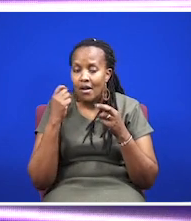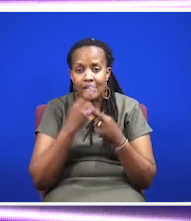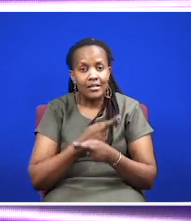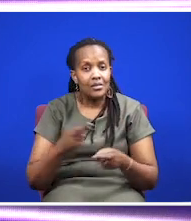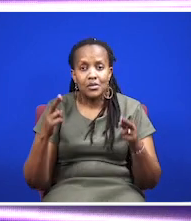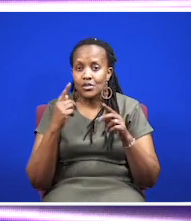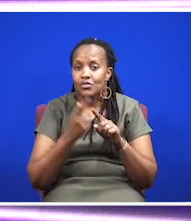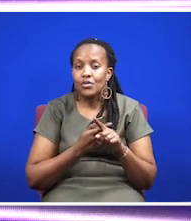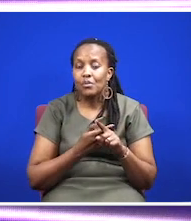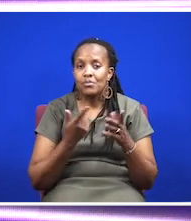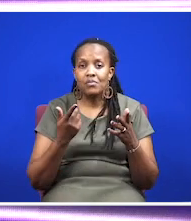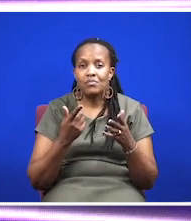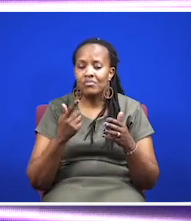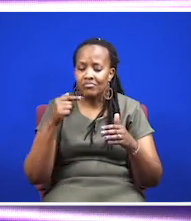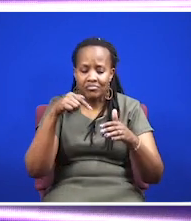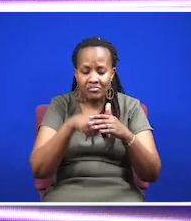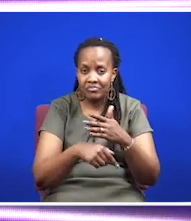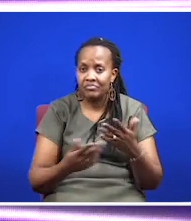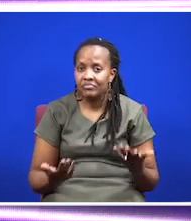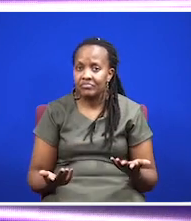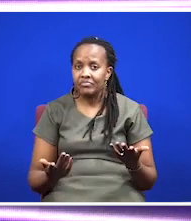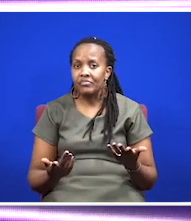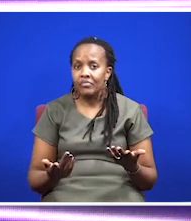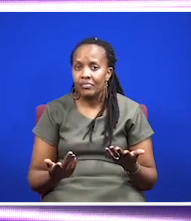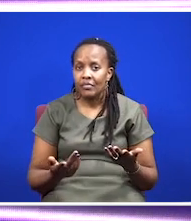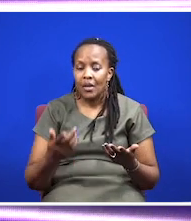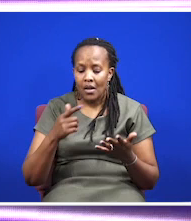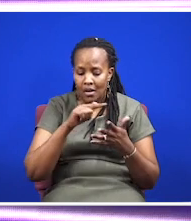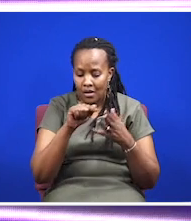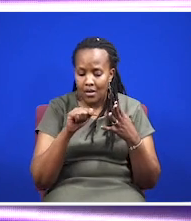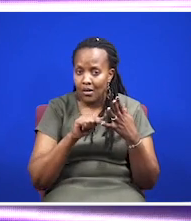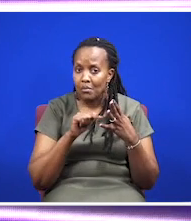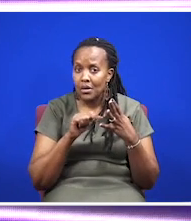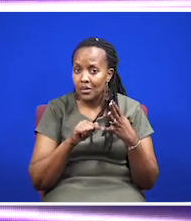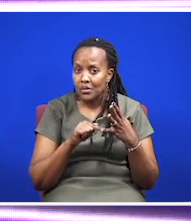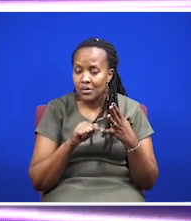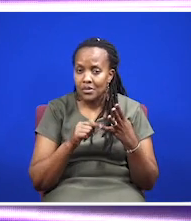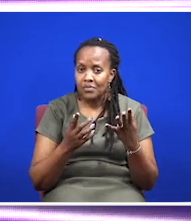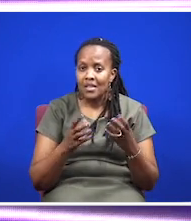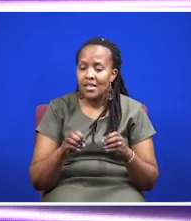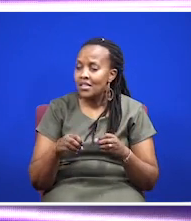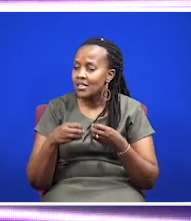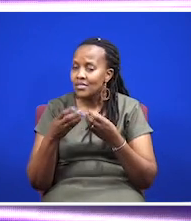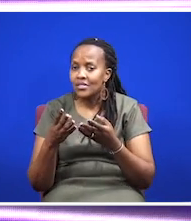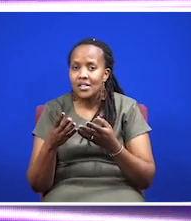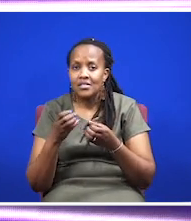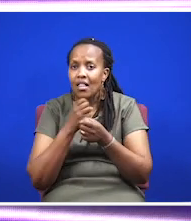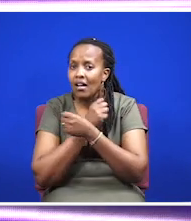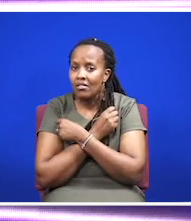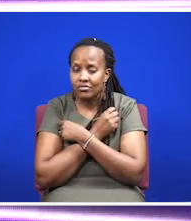situation and God has brought you out. Because he crowns us with love and compassion.